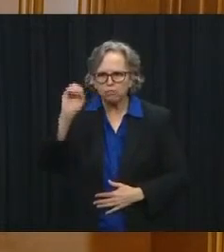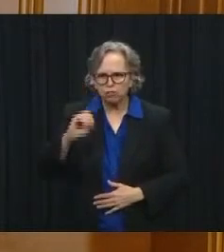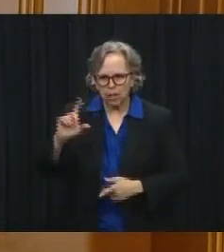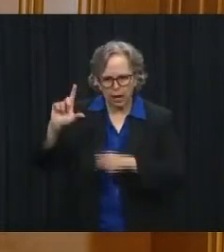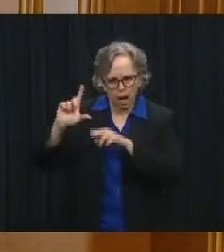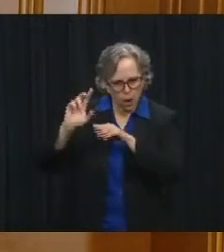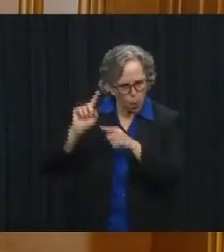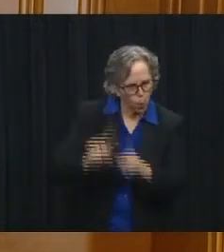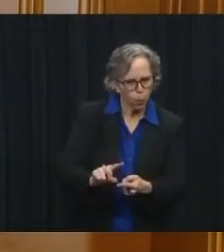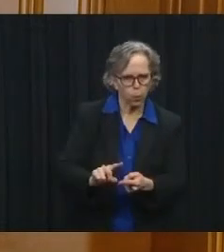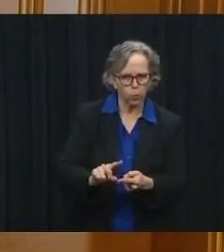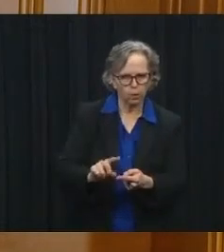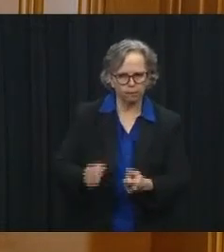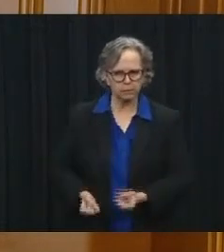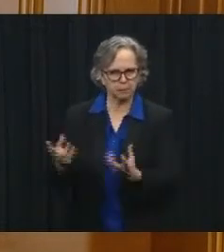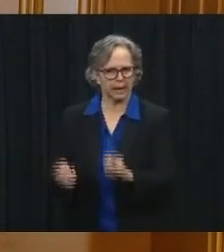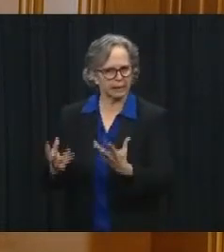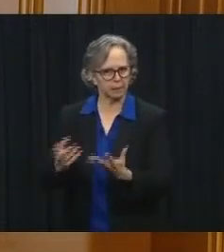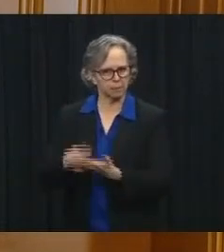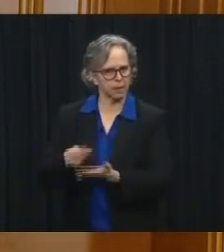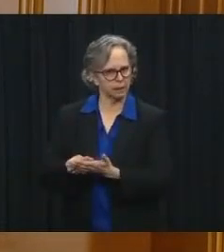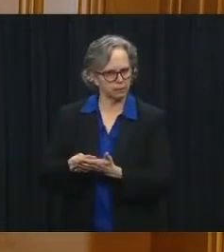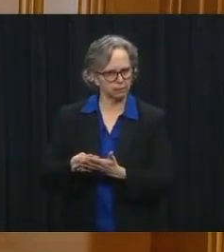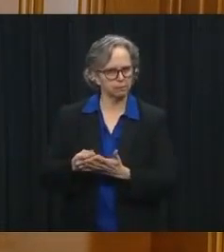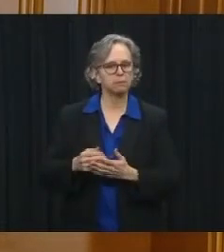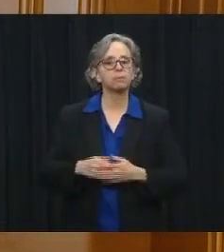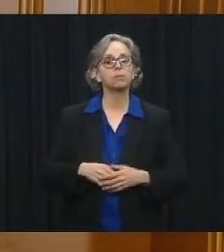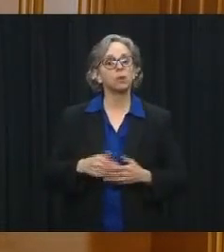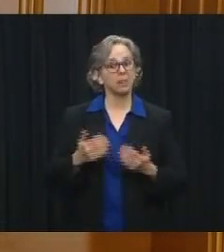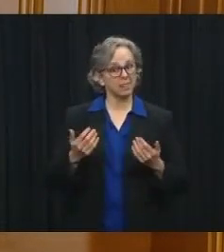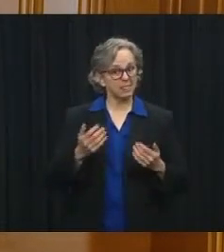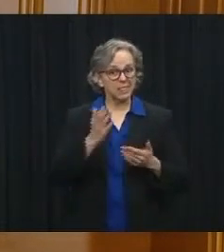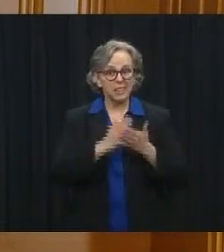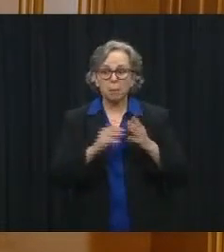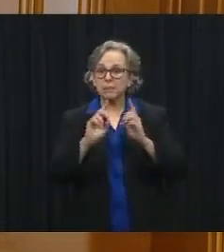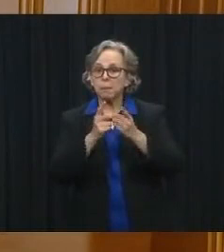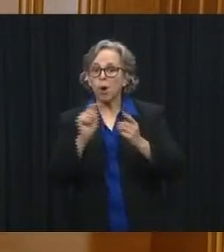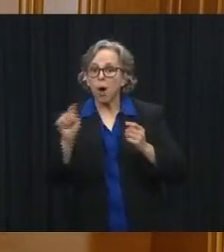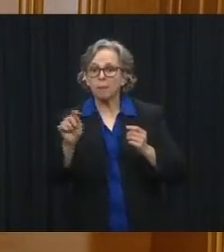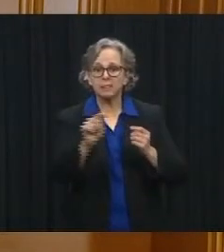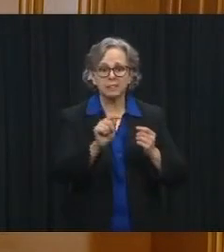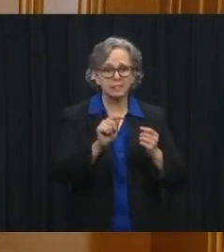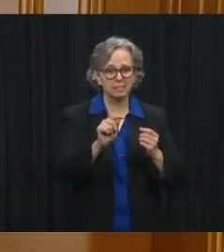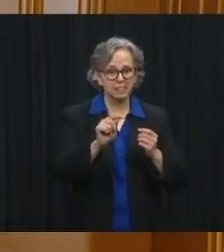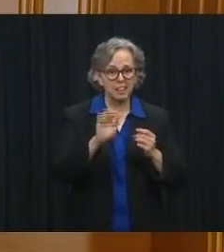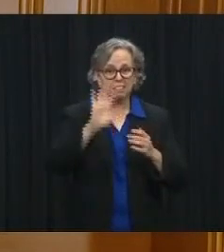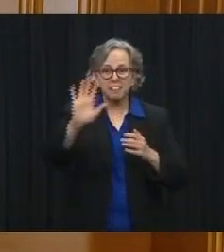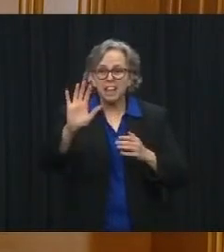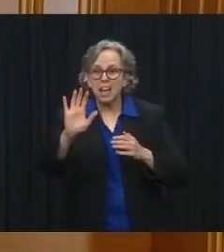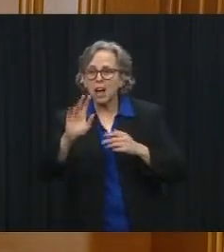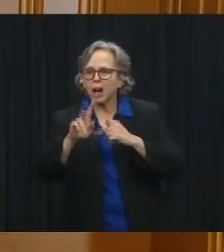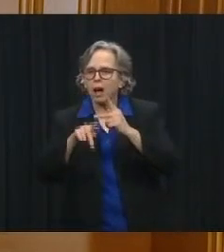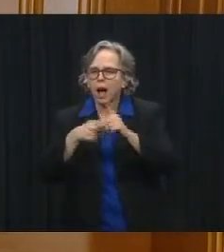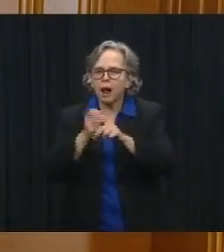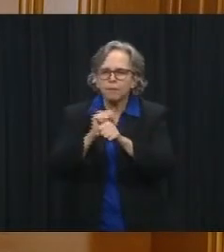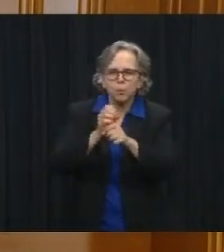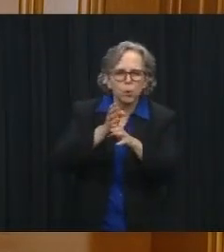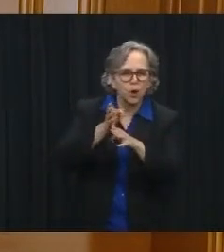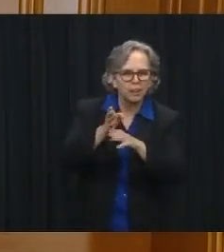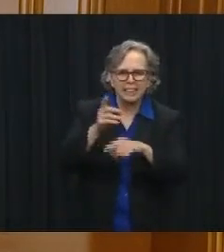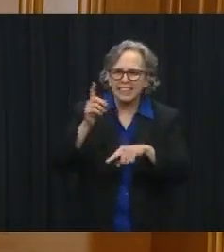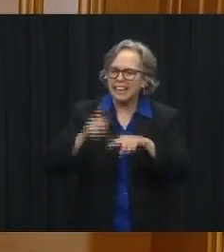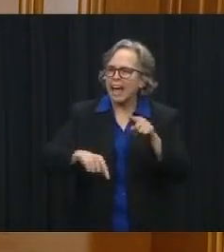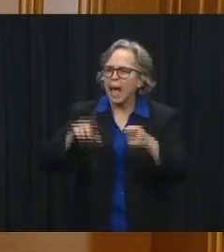Again, some of the departments, because of the nature of the work, will not be able to do that, but many can. And so we're